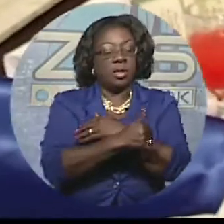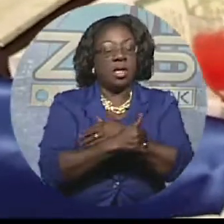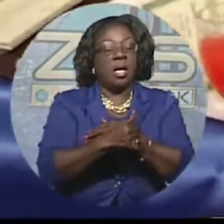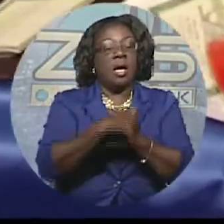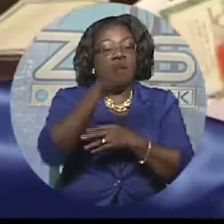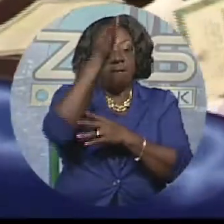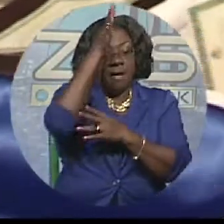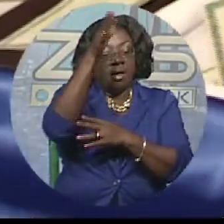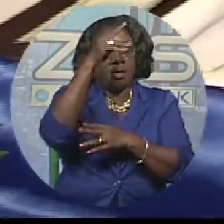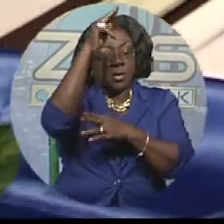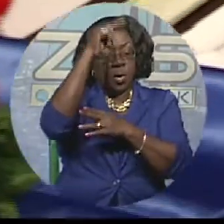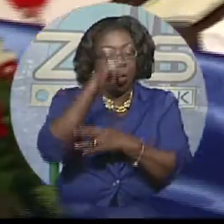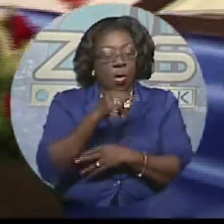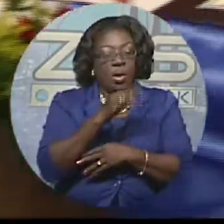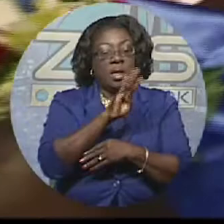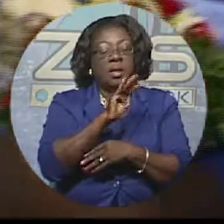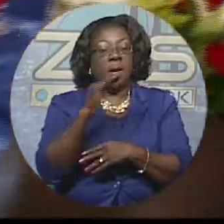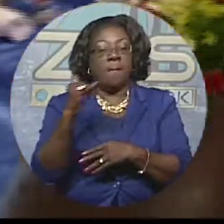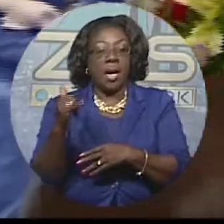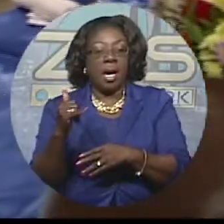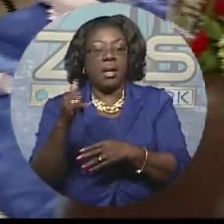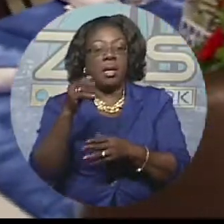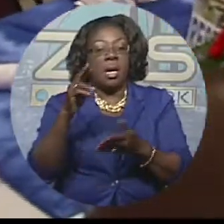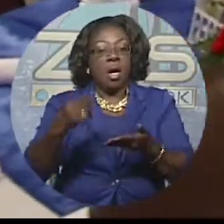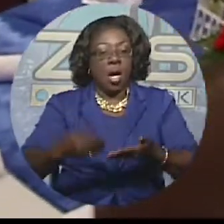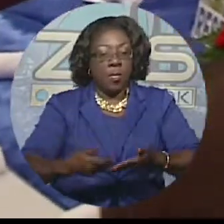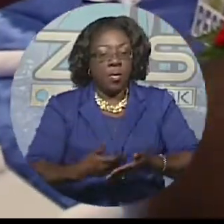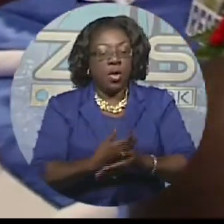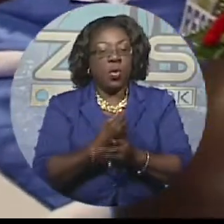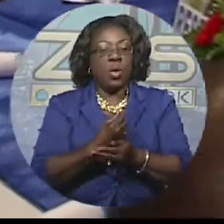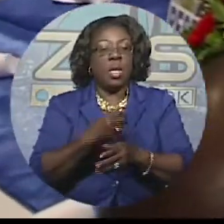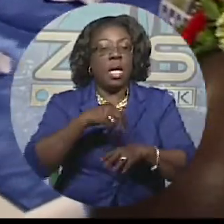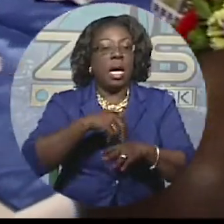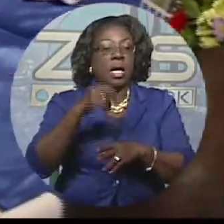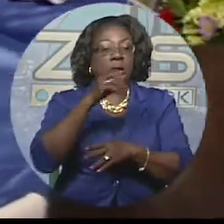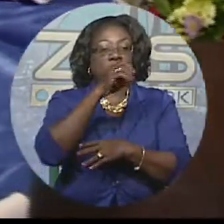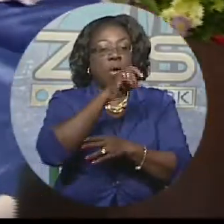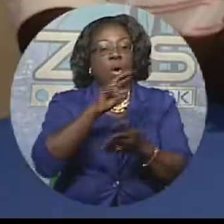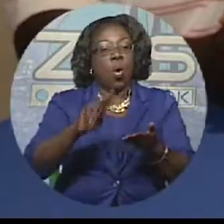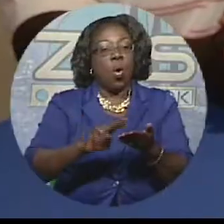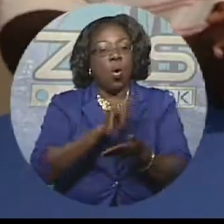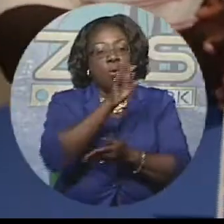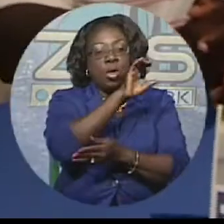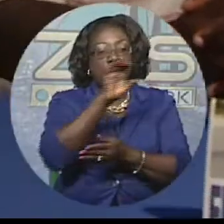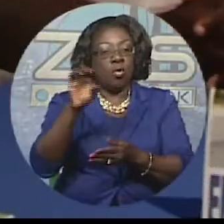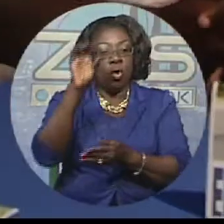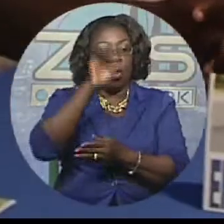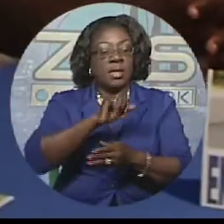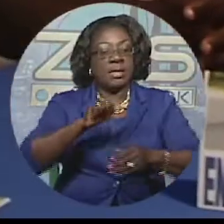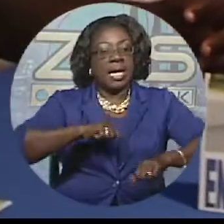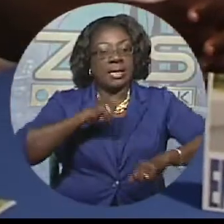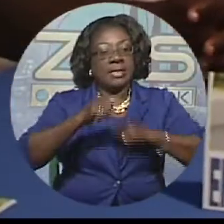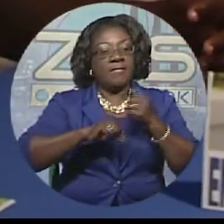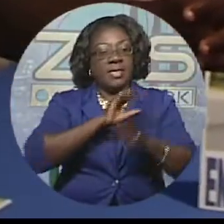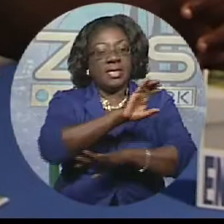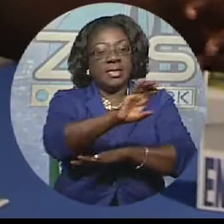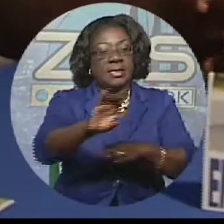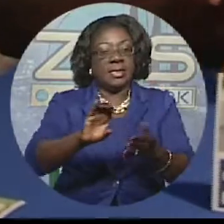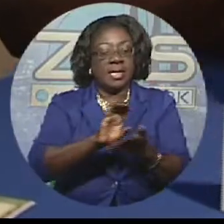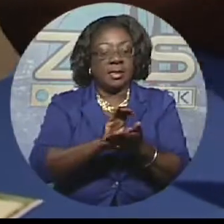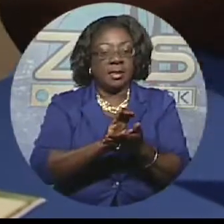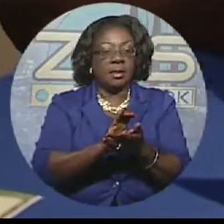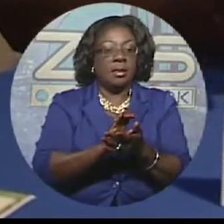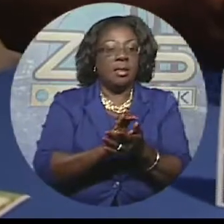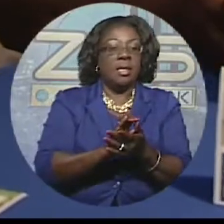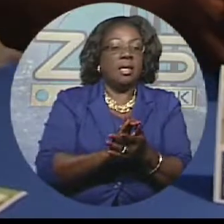by Urban Renewal during a pre-Father's Day luncheon at the Holy Cross Activity Center. The luncheon follows a similar ceremony held for mothers